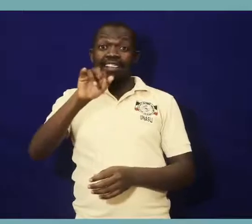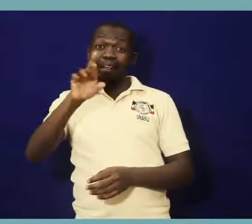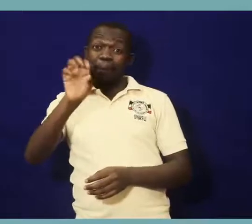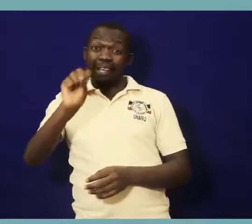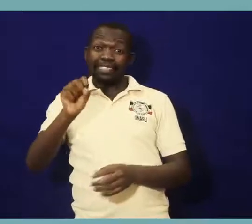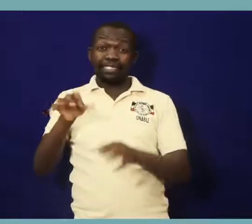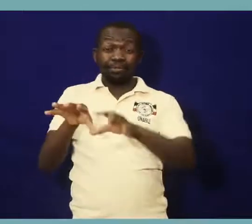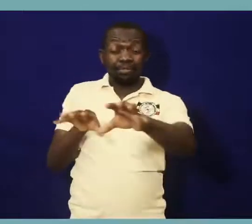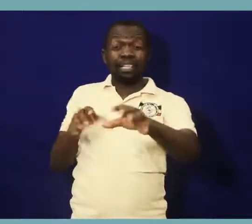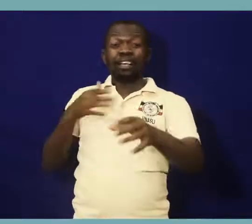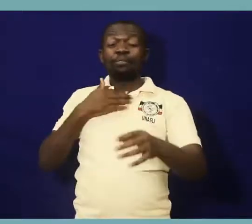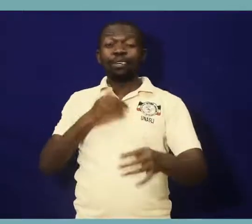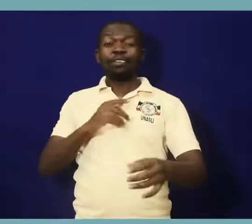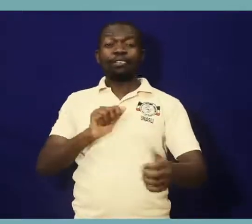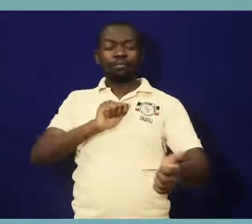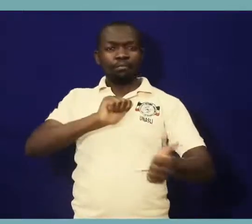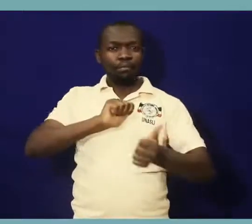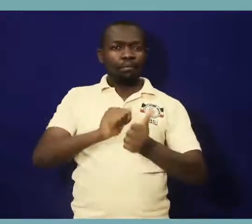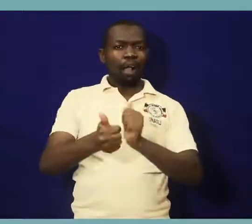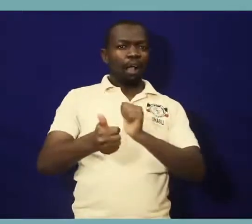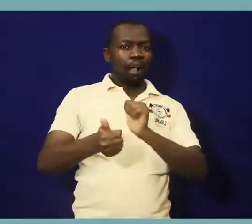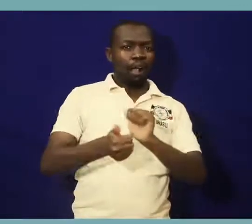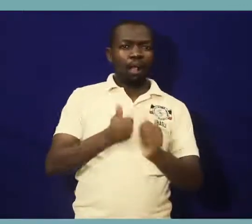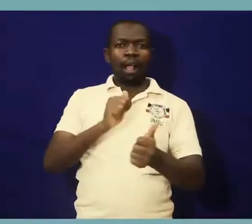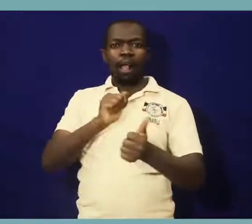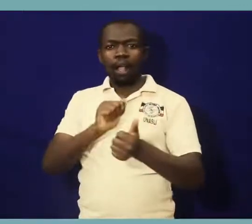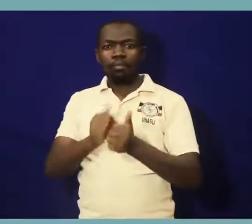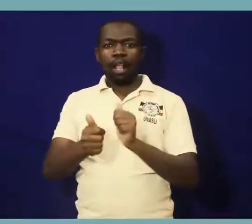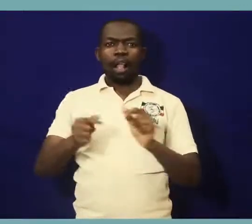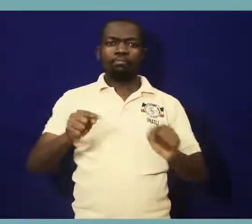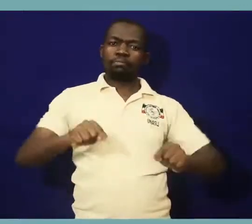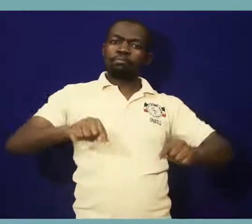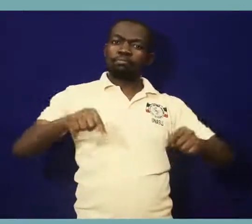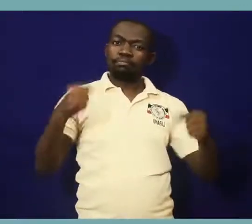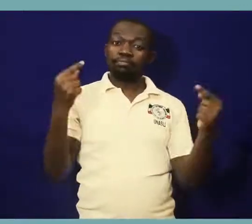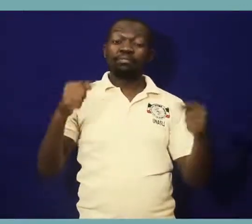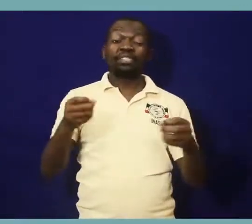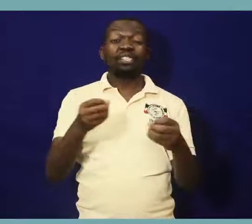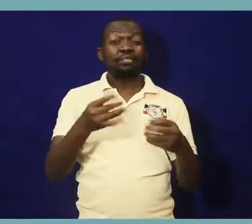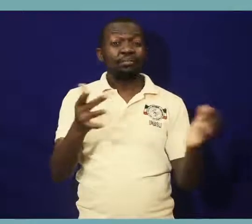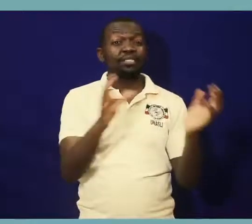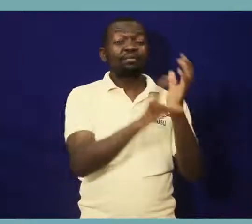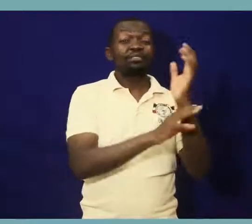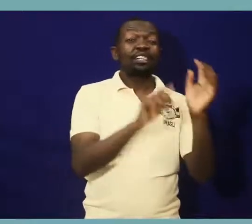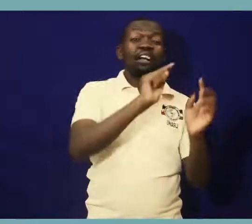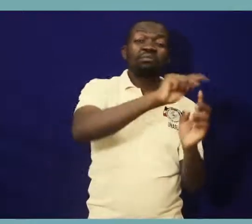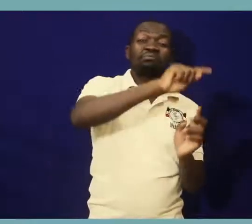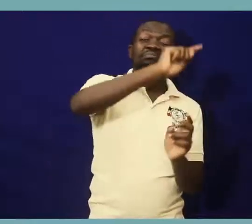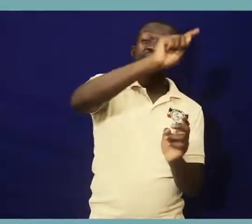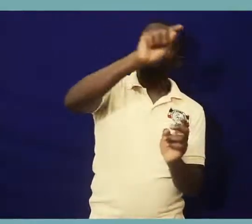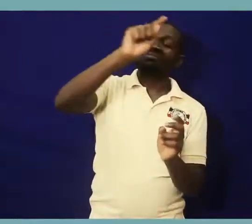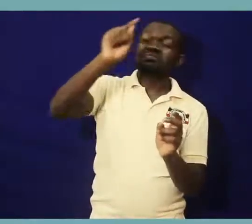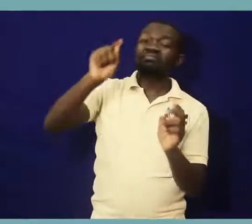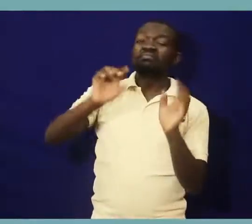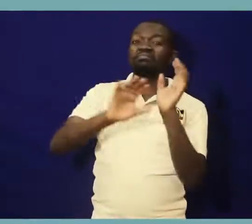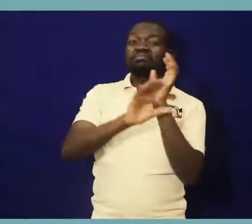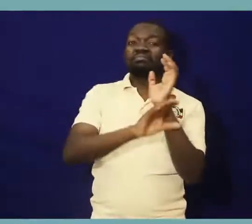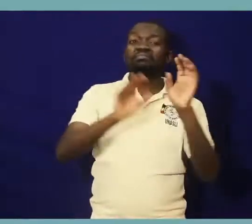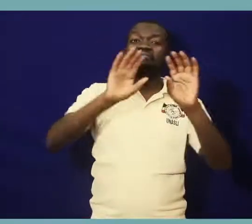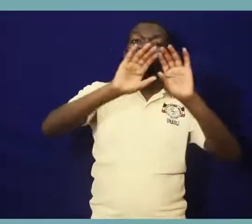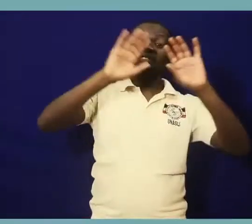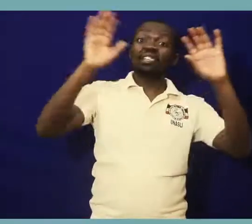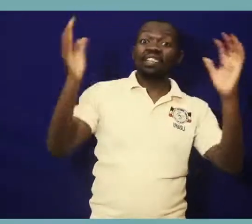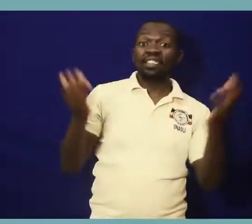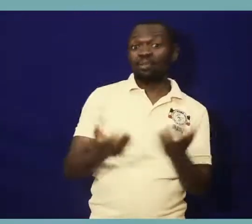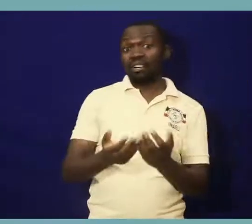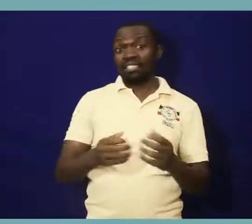caused the competition and conflict between many of the countries throughout the world.